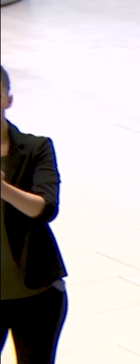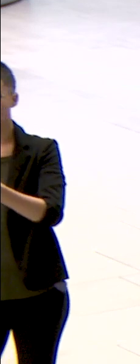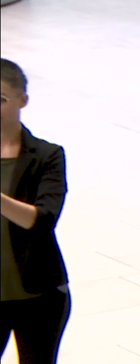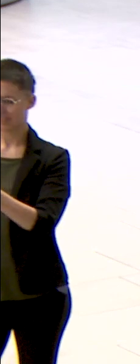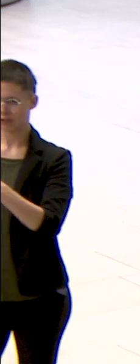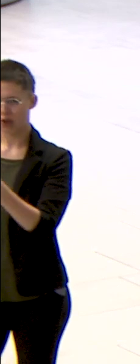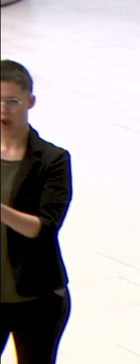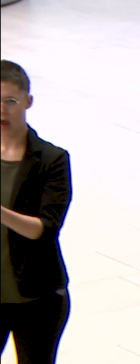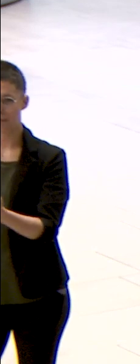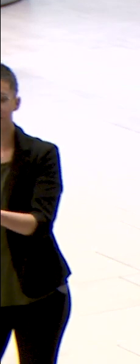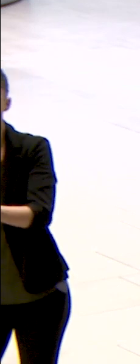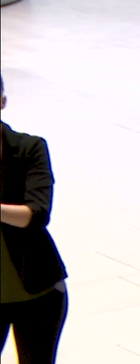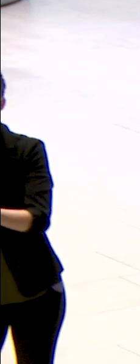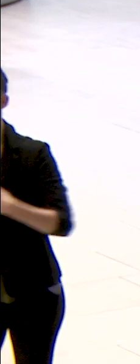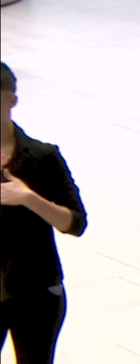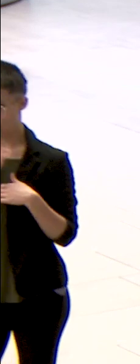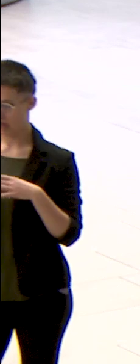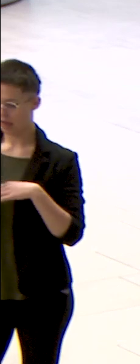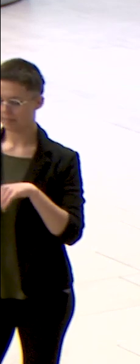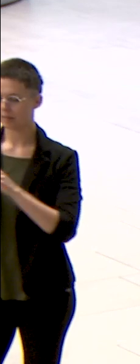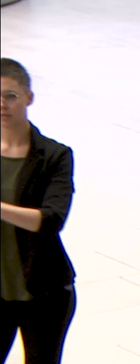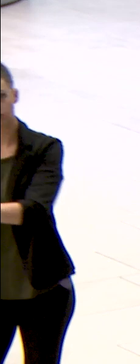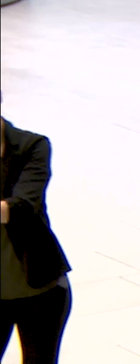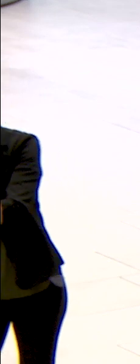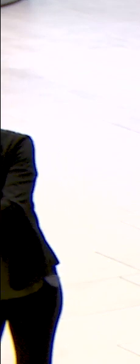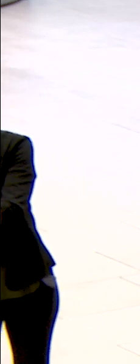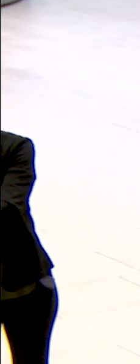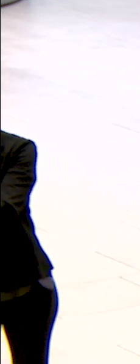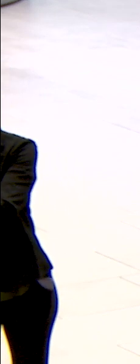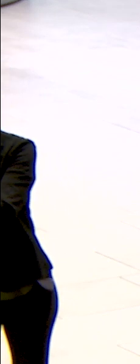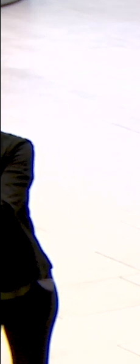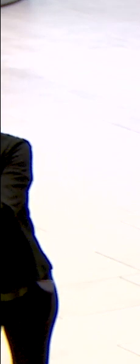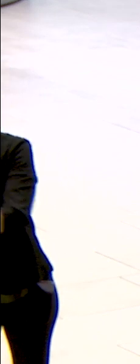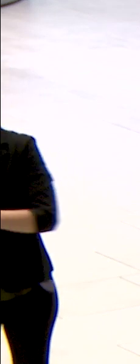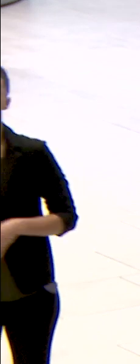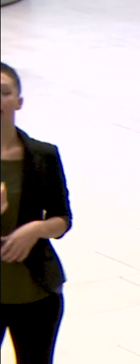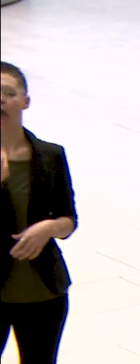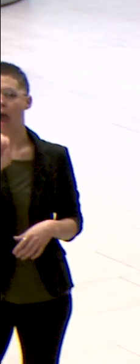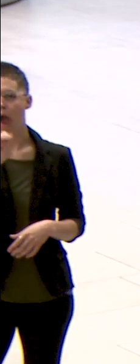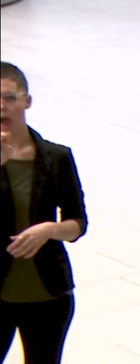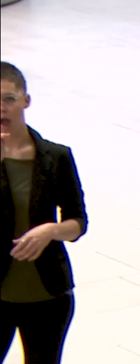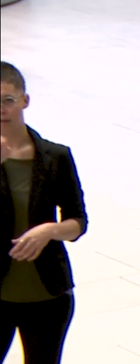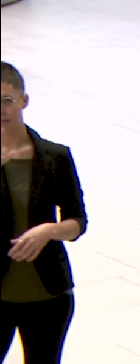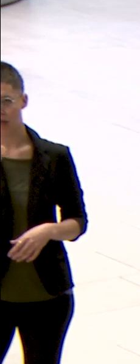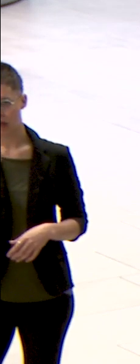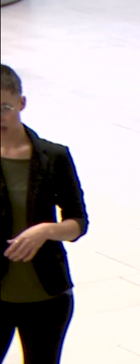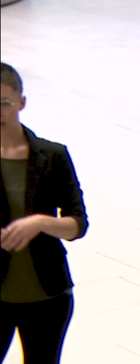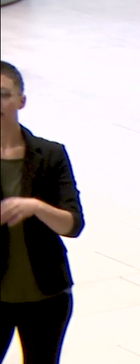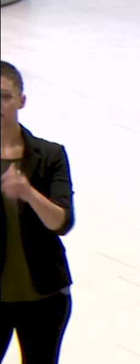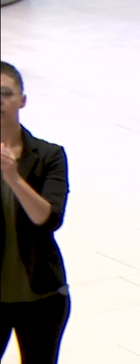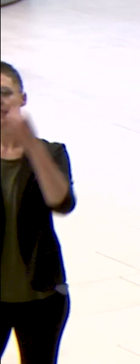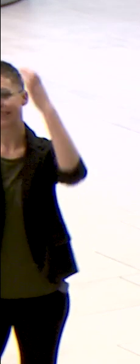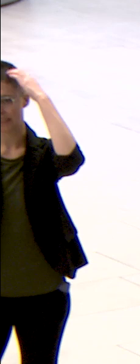of it with her. I joined her there for several years, and then I went over to Omnicom to work on the Disney business. So I was the